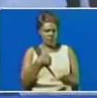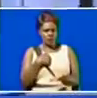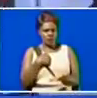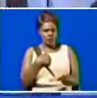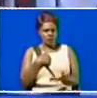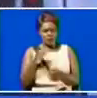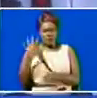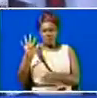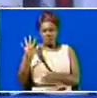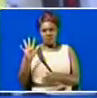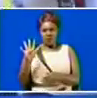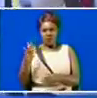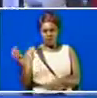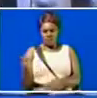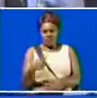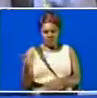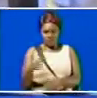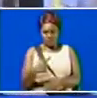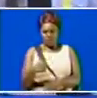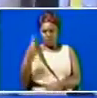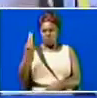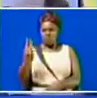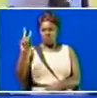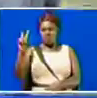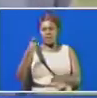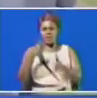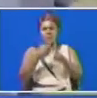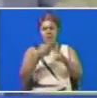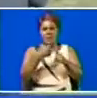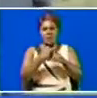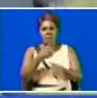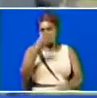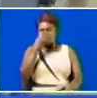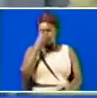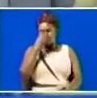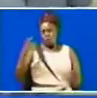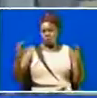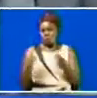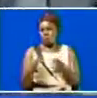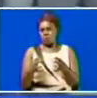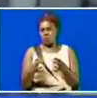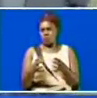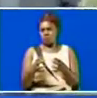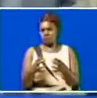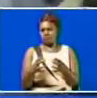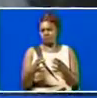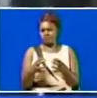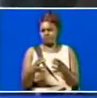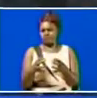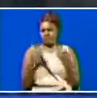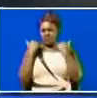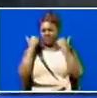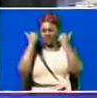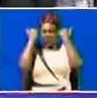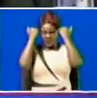But only 5 months into President Uhuru Kenyatta's second term, Ruto's camp, it appears, is already an anxious